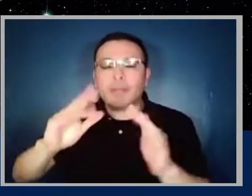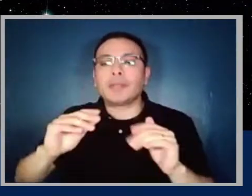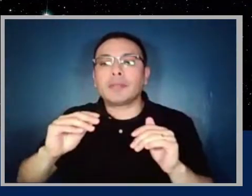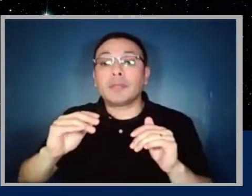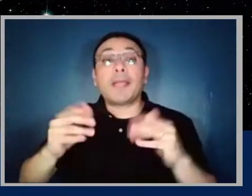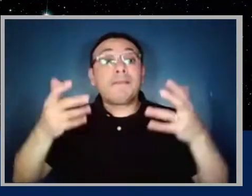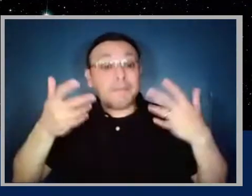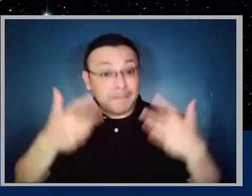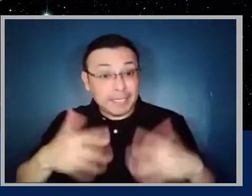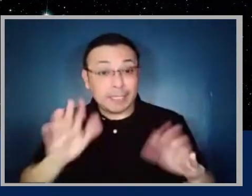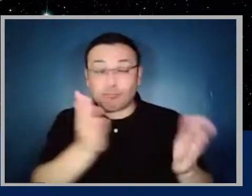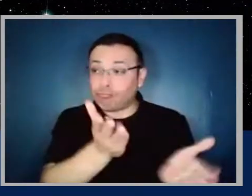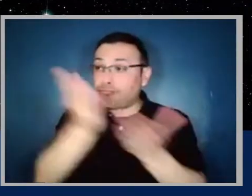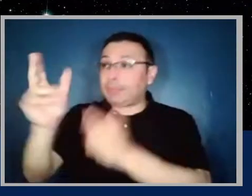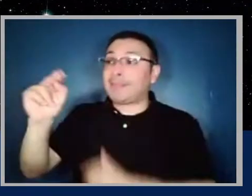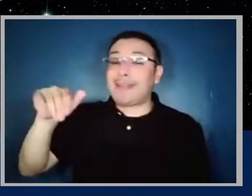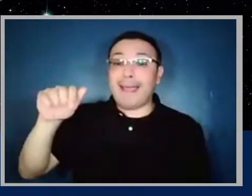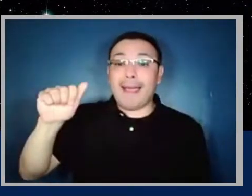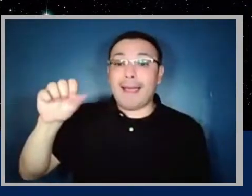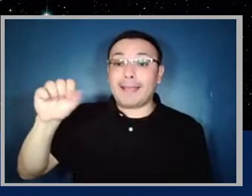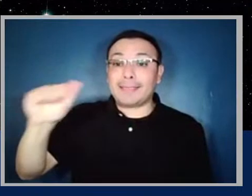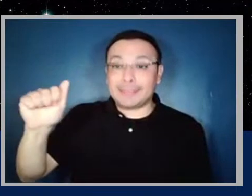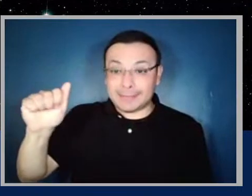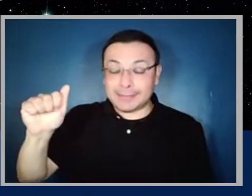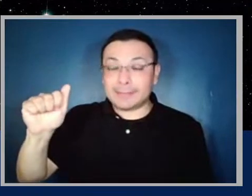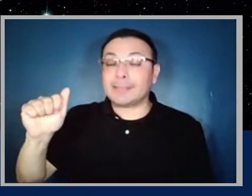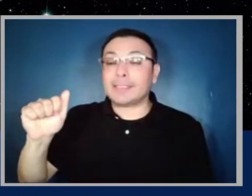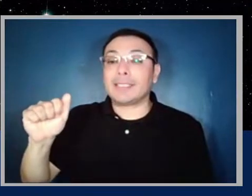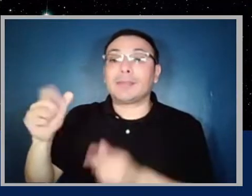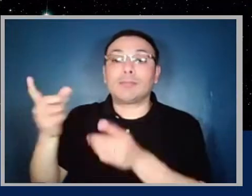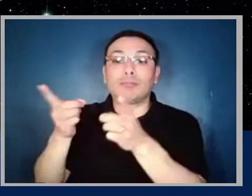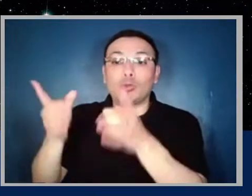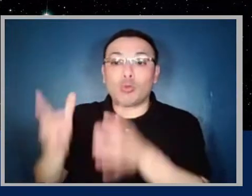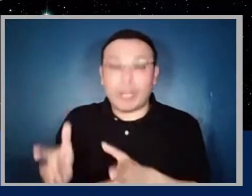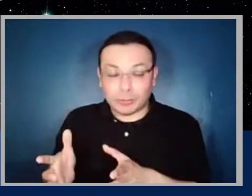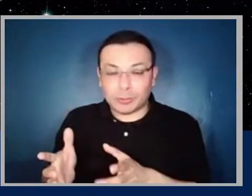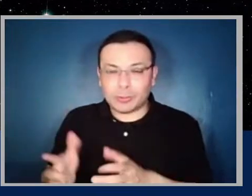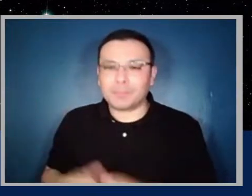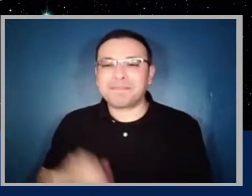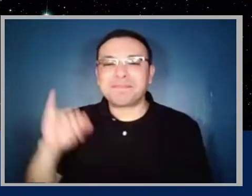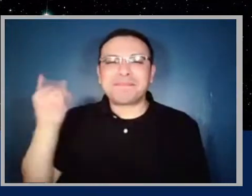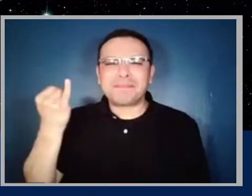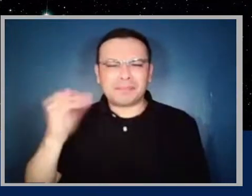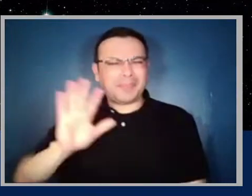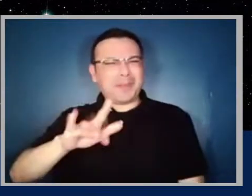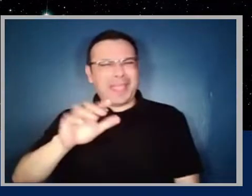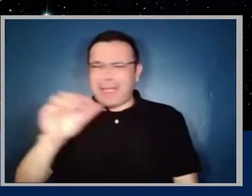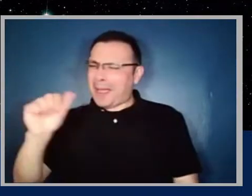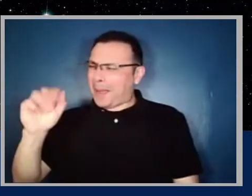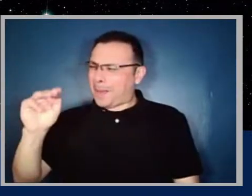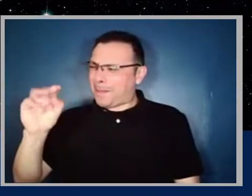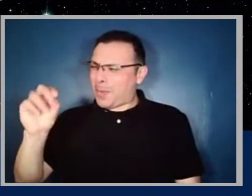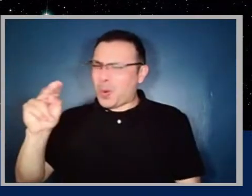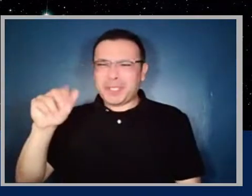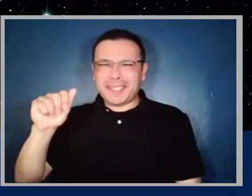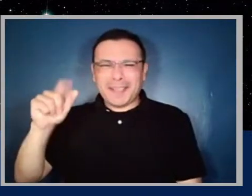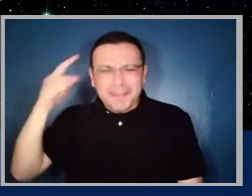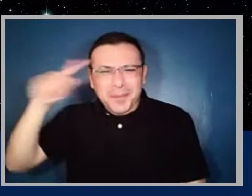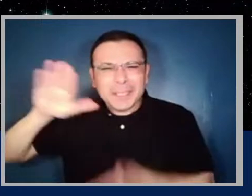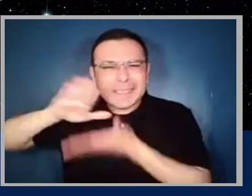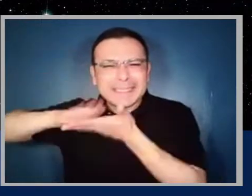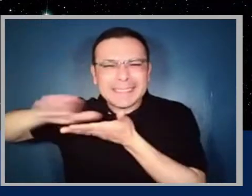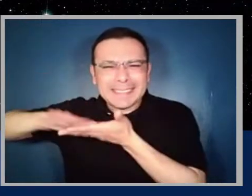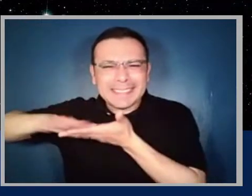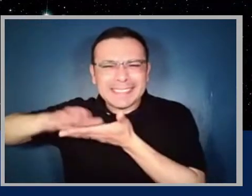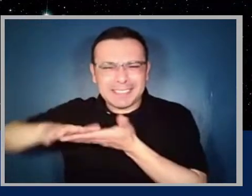NASA recovery director, and we went to go get it. Well, ammonia is like a cleaning supply. Like, certainly you're not like cleaning the inside of the spacecraft with